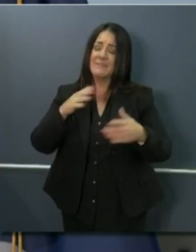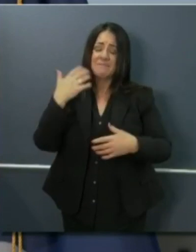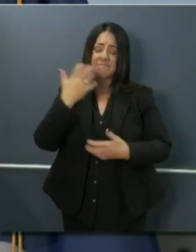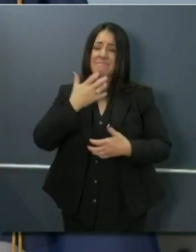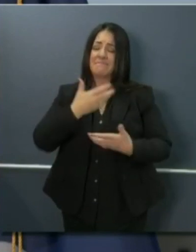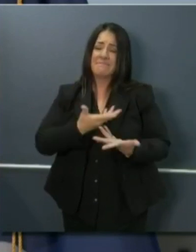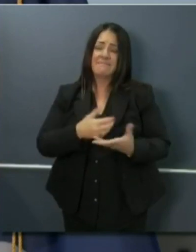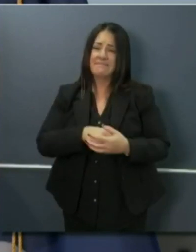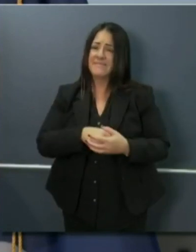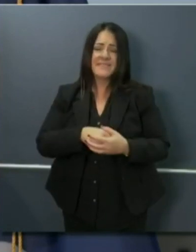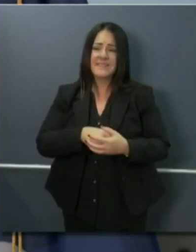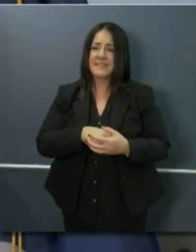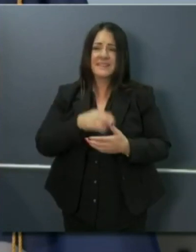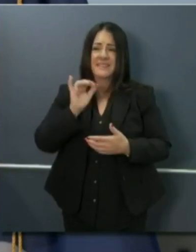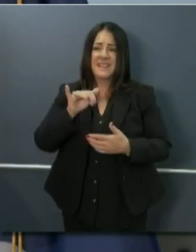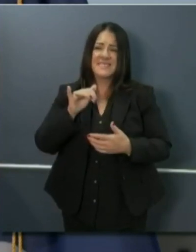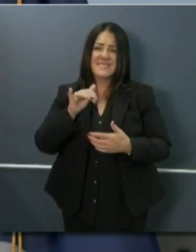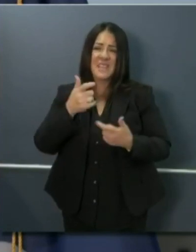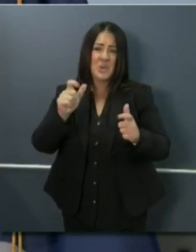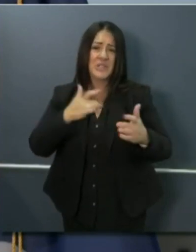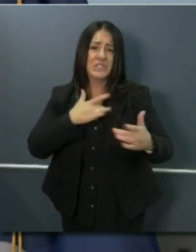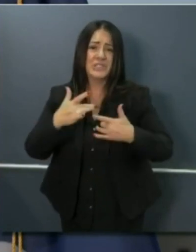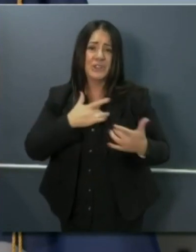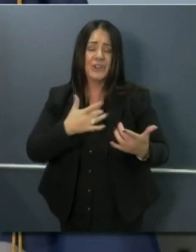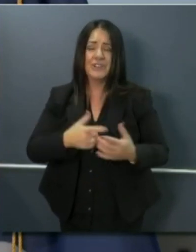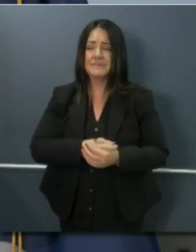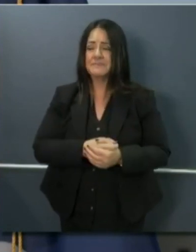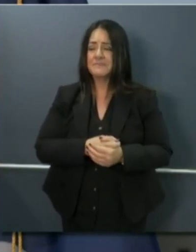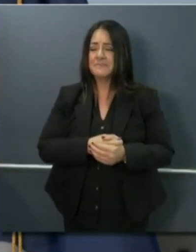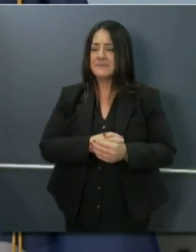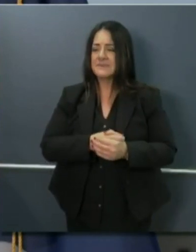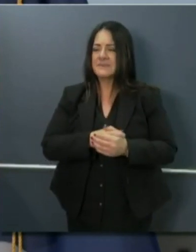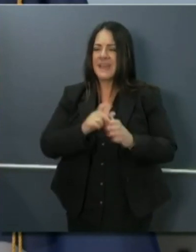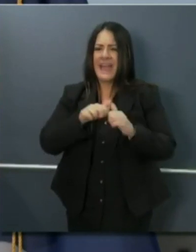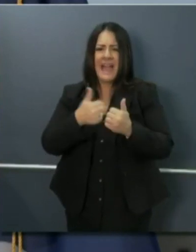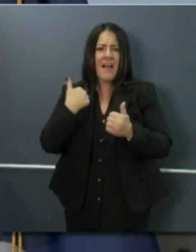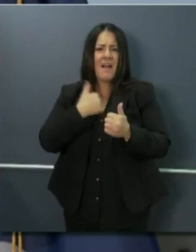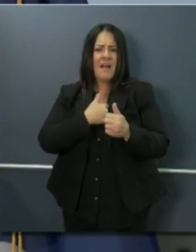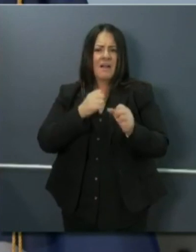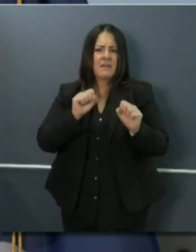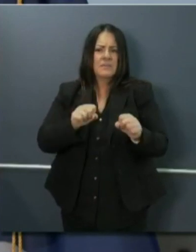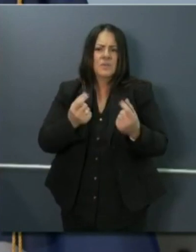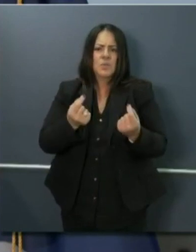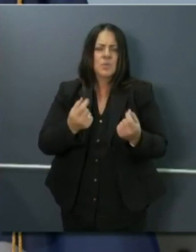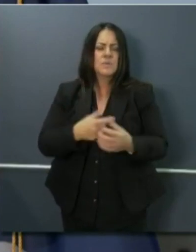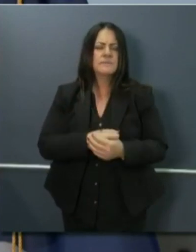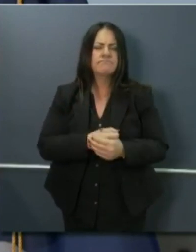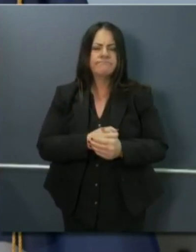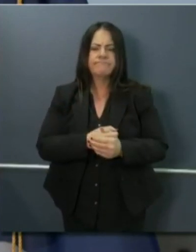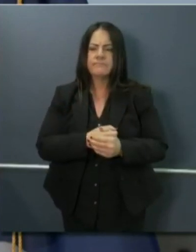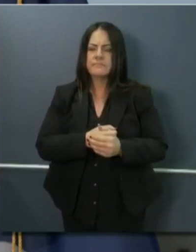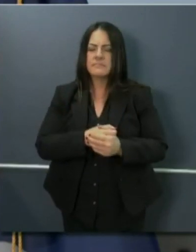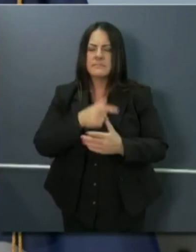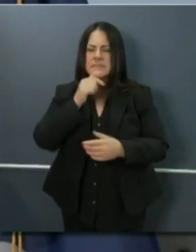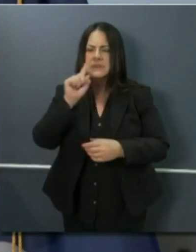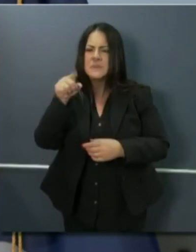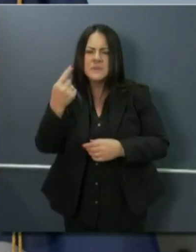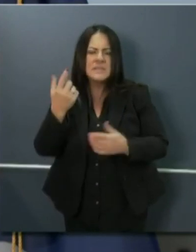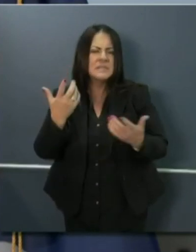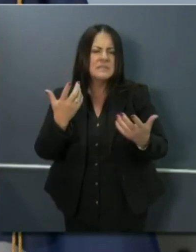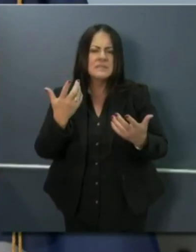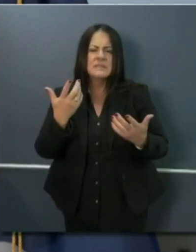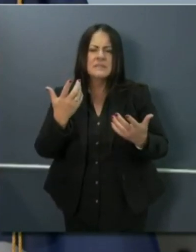obvious concern as it relates to our ability to meet not only the physical